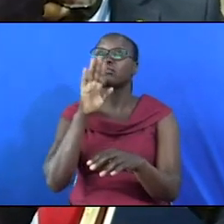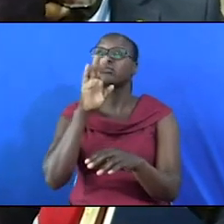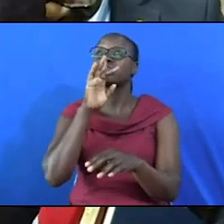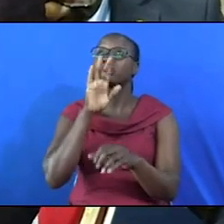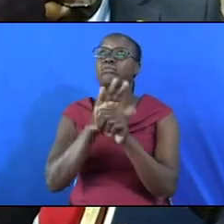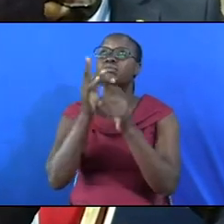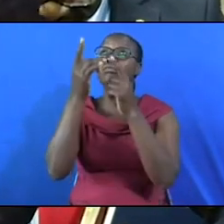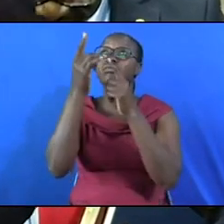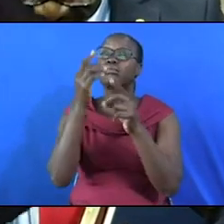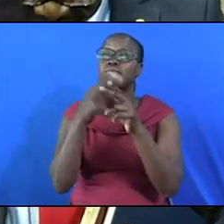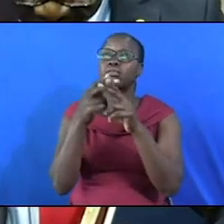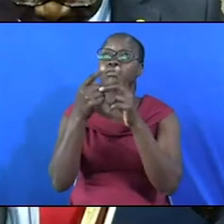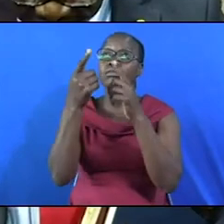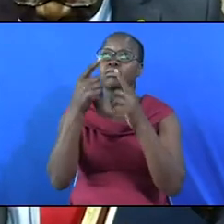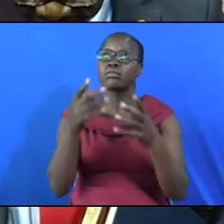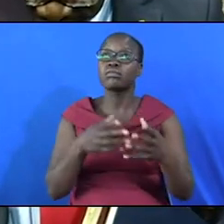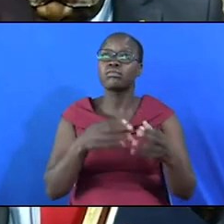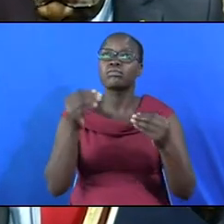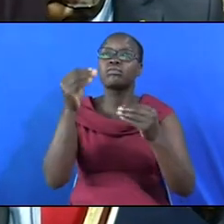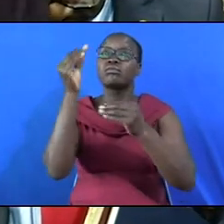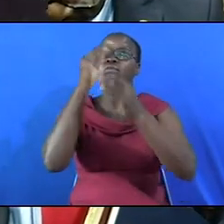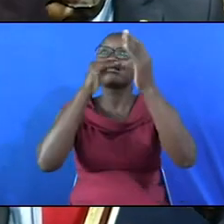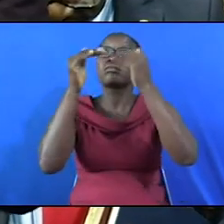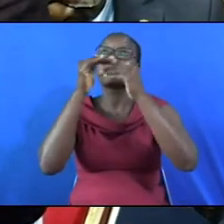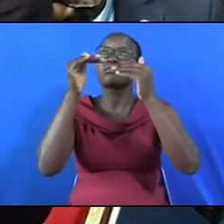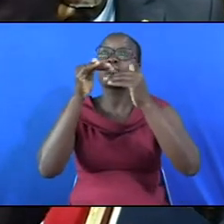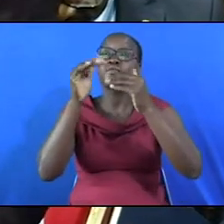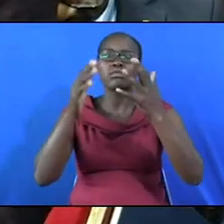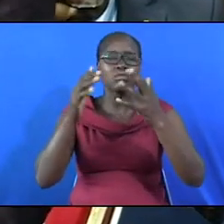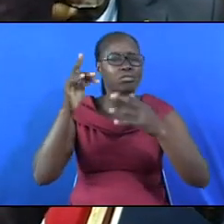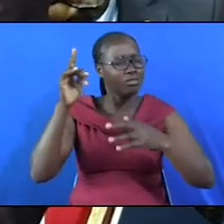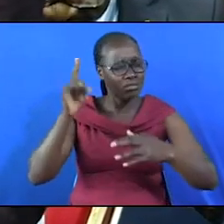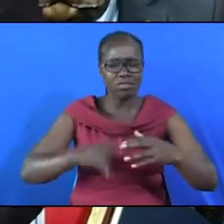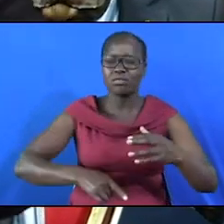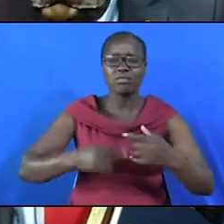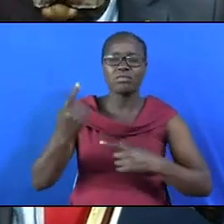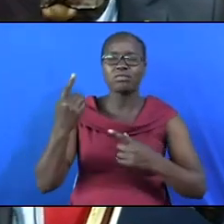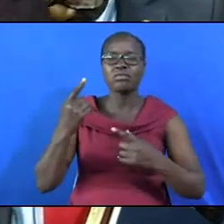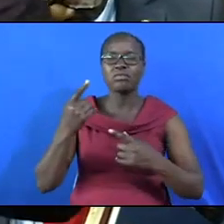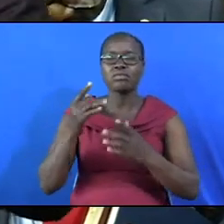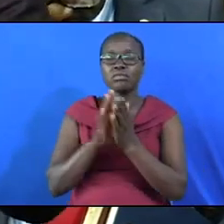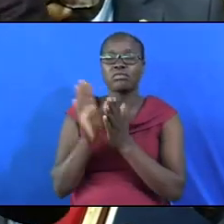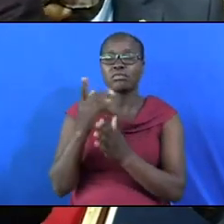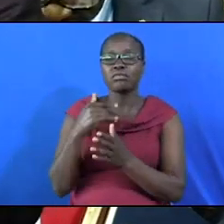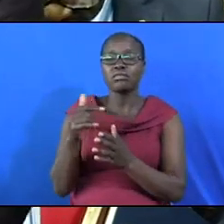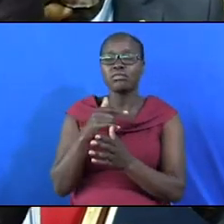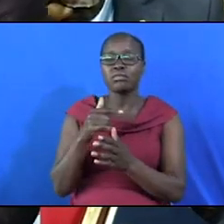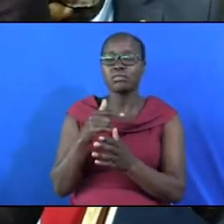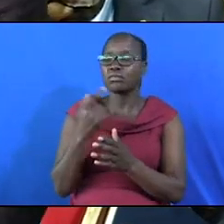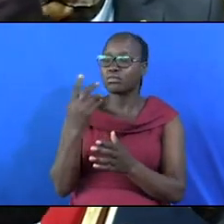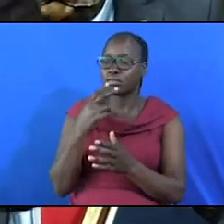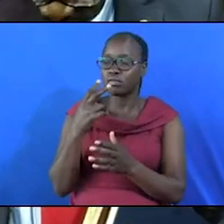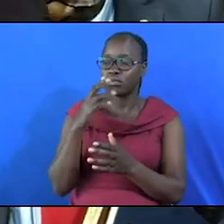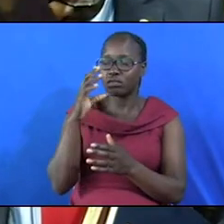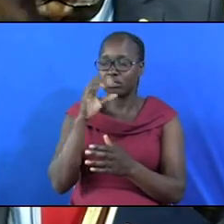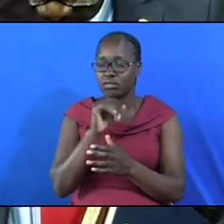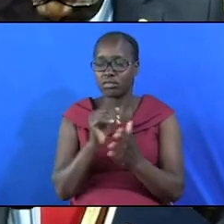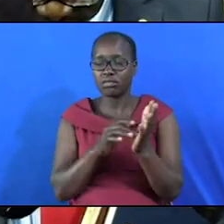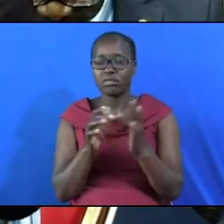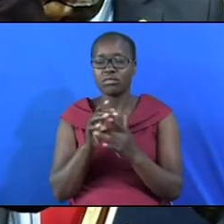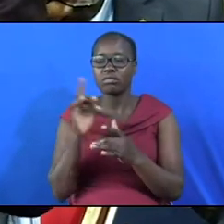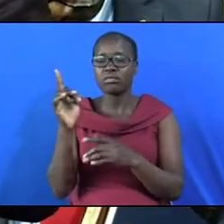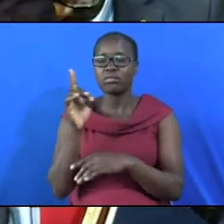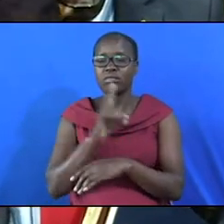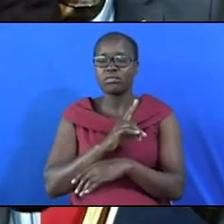come to take us home, because he cannot wait to be with us. Him who has missed us, Jesus Christ, will one day